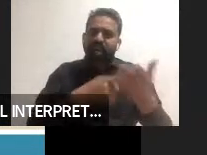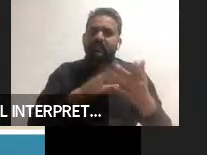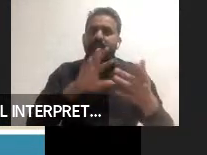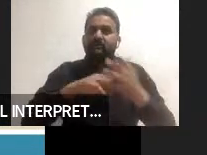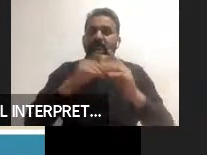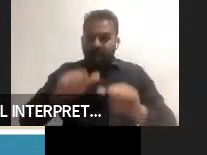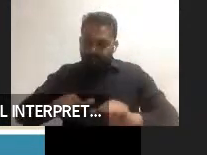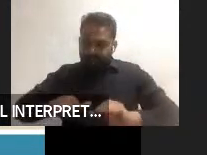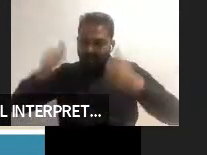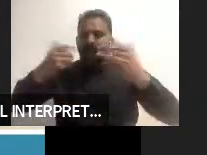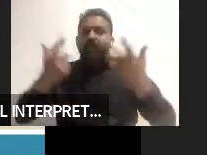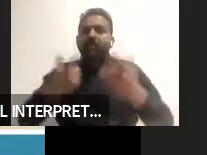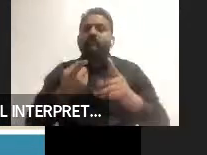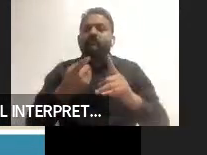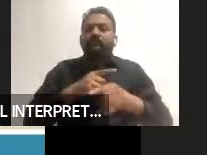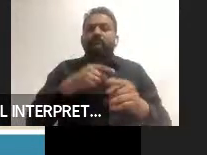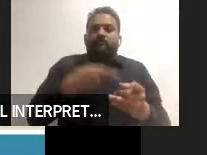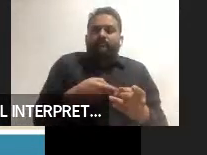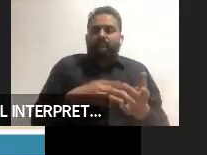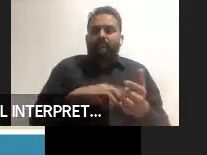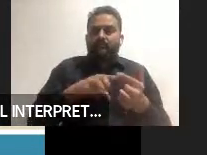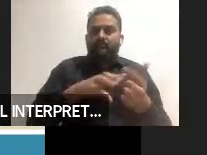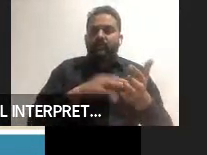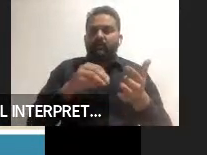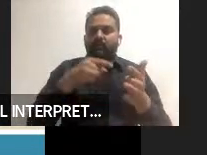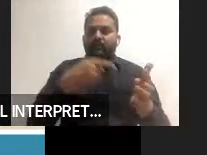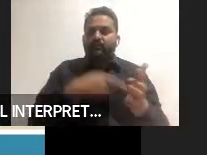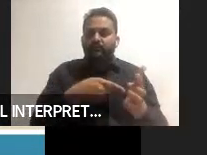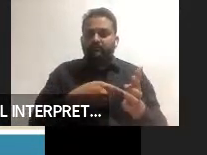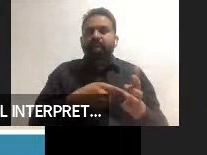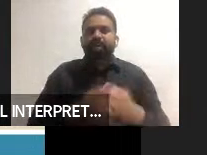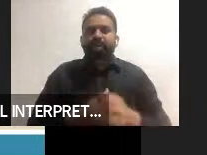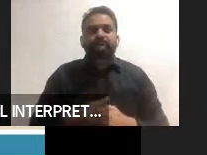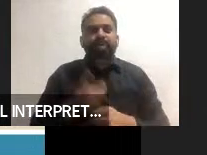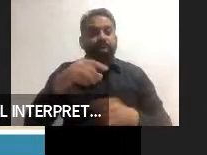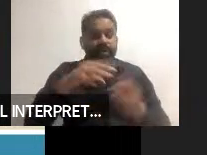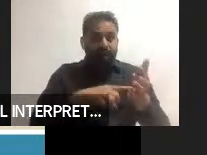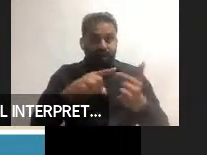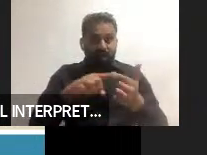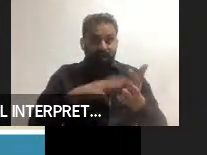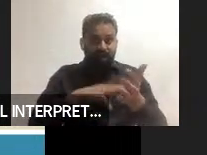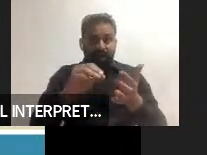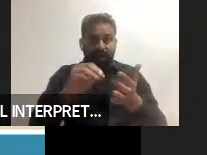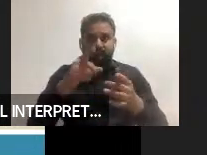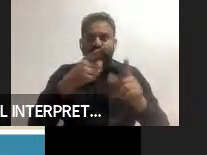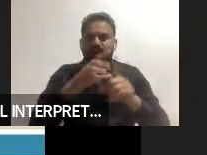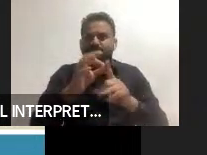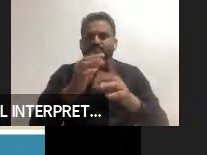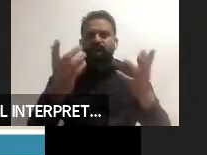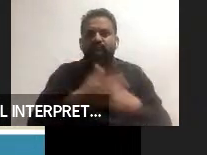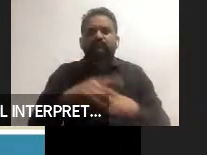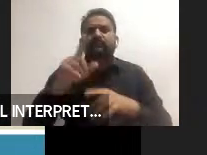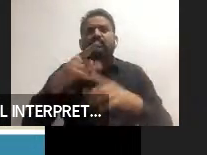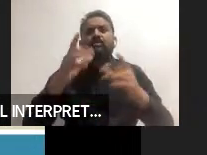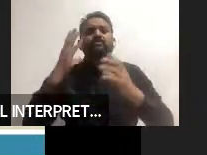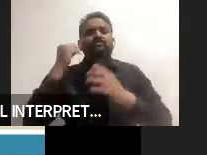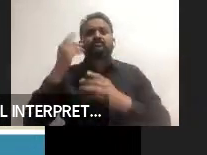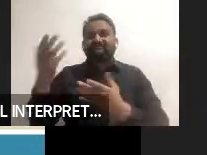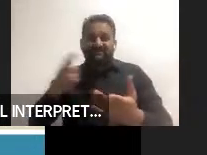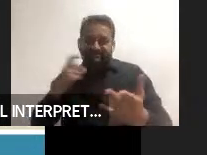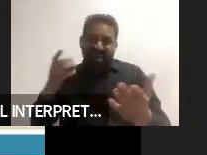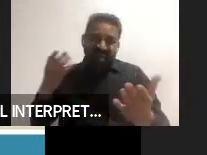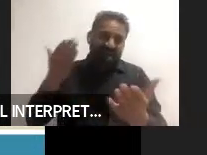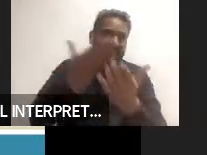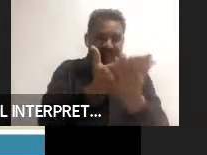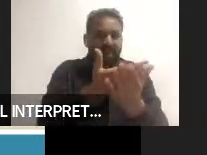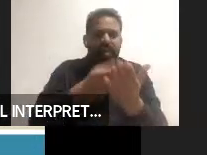itself as a part of the process. So what you are doing through the memoranda is that you are presenting your client case in a written form,